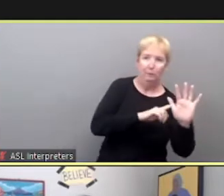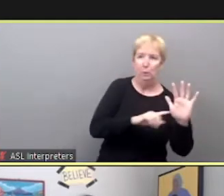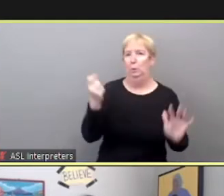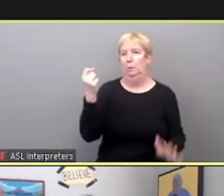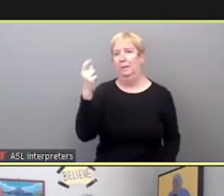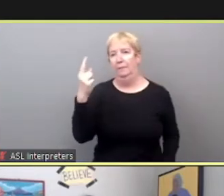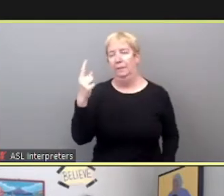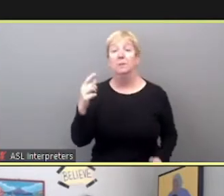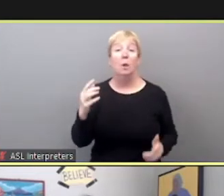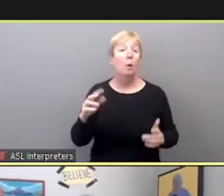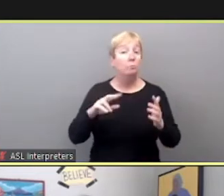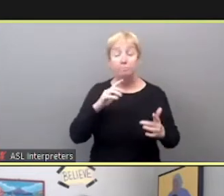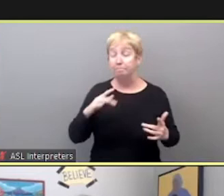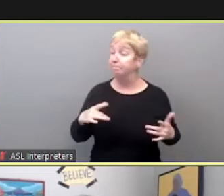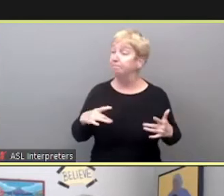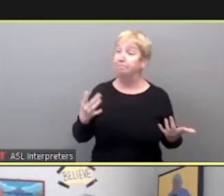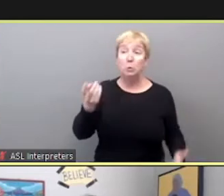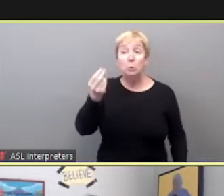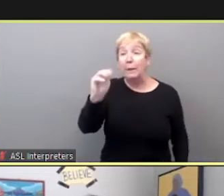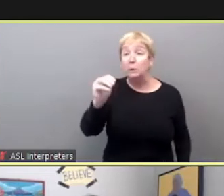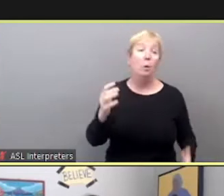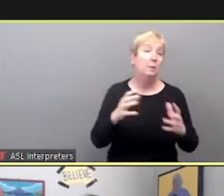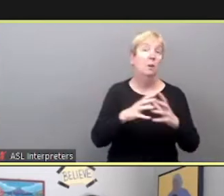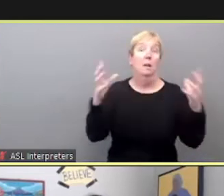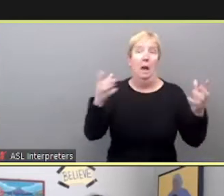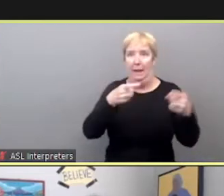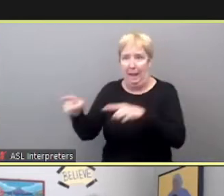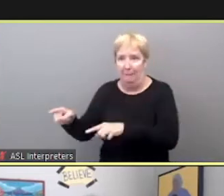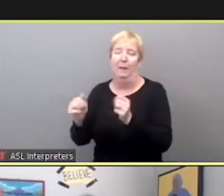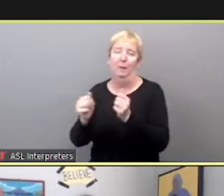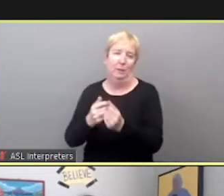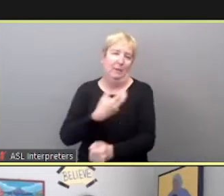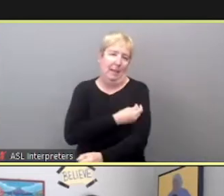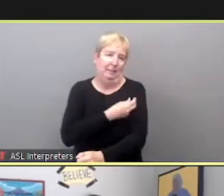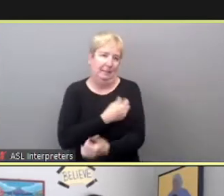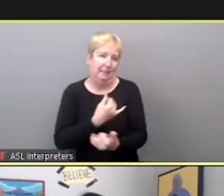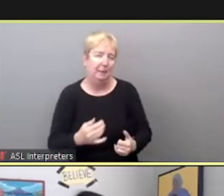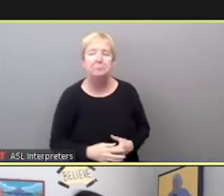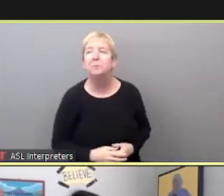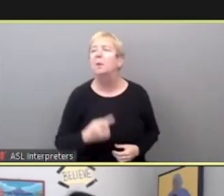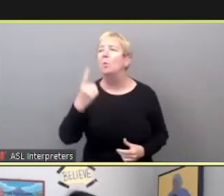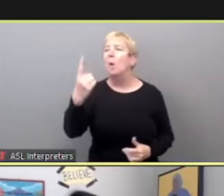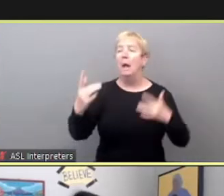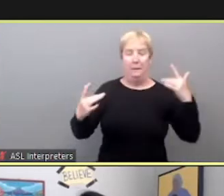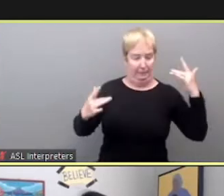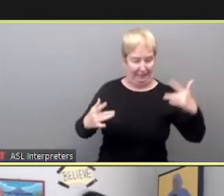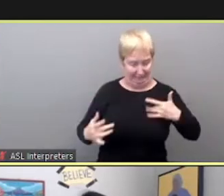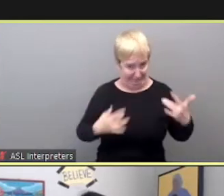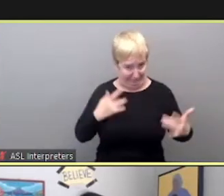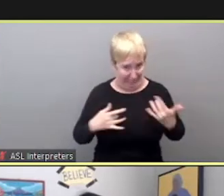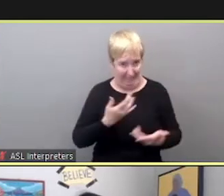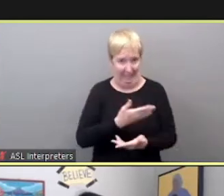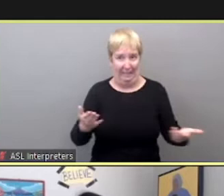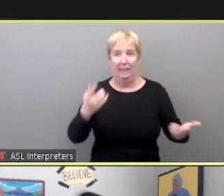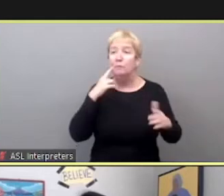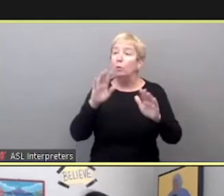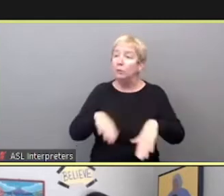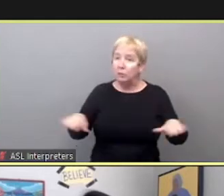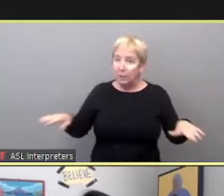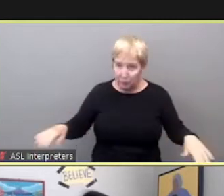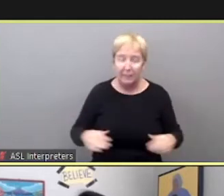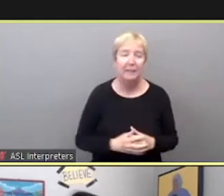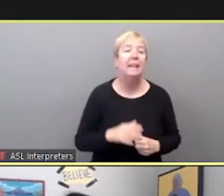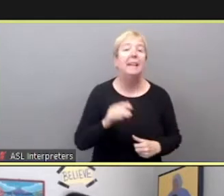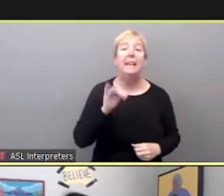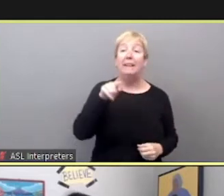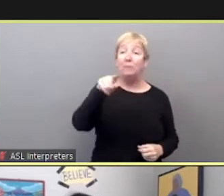month. Next slide. One of the exciting things, I think, especially for kids and those of you who have little kids